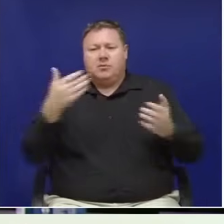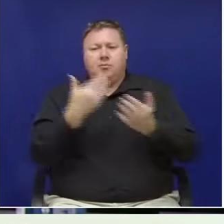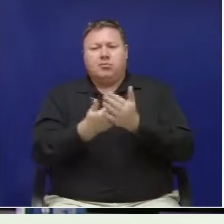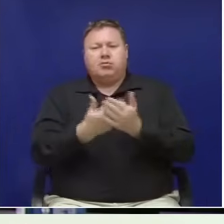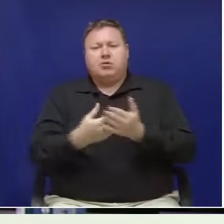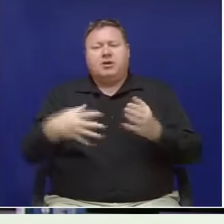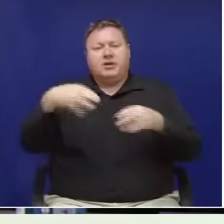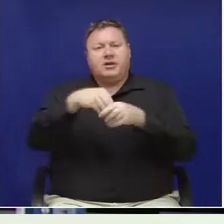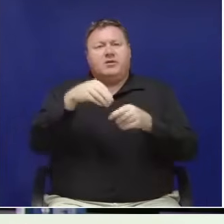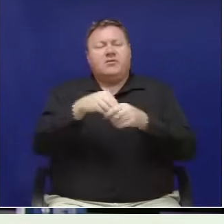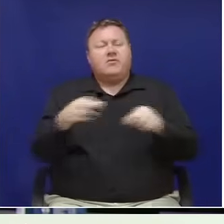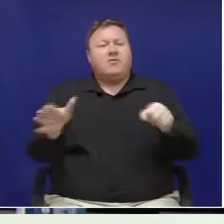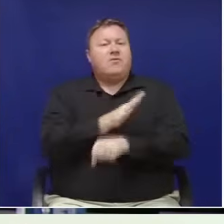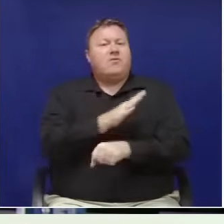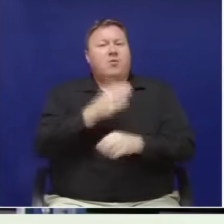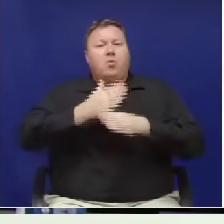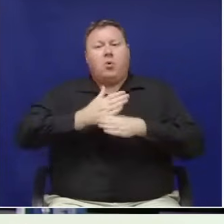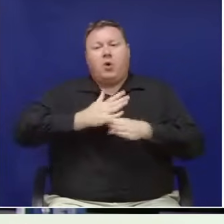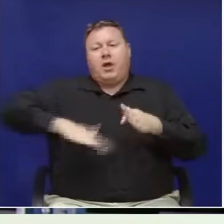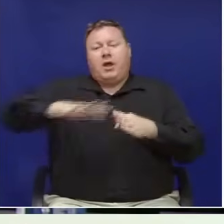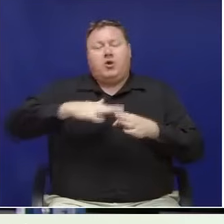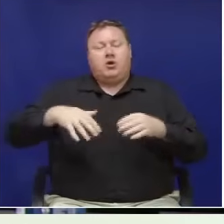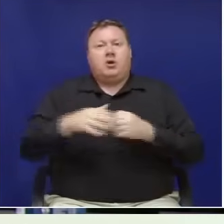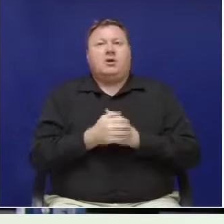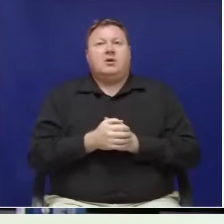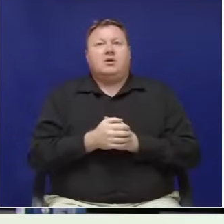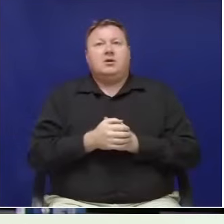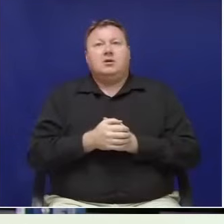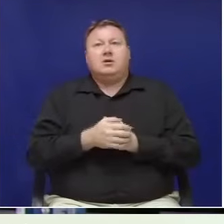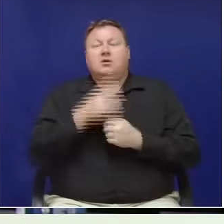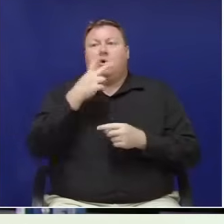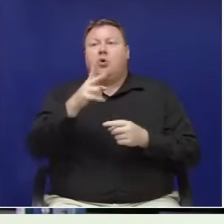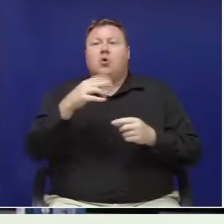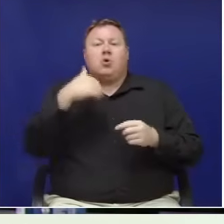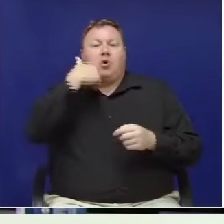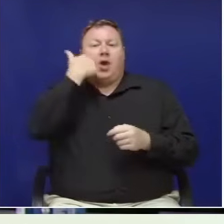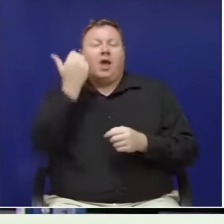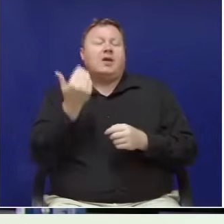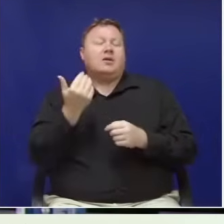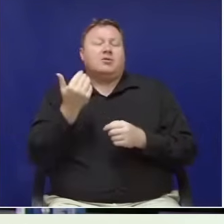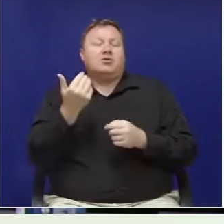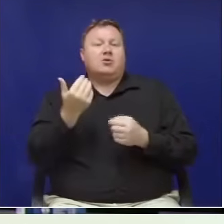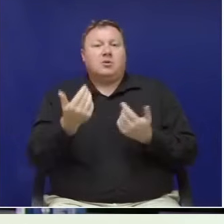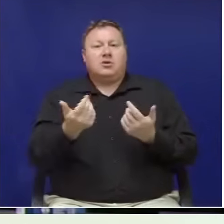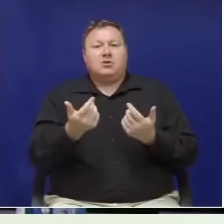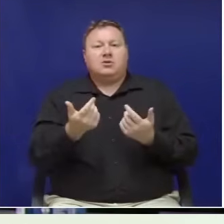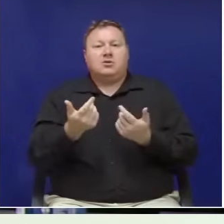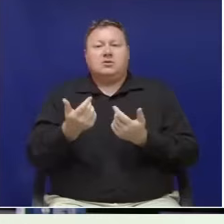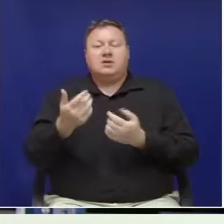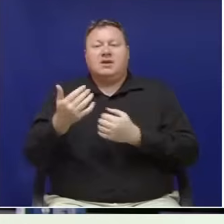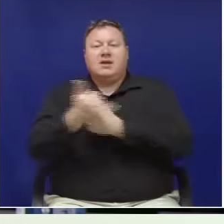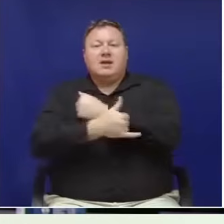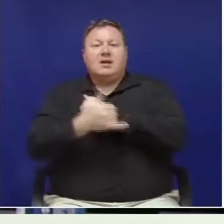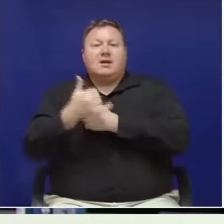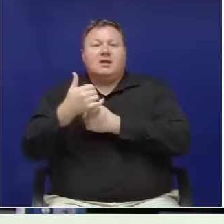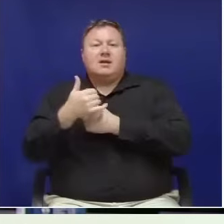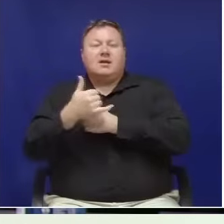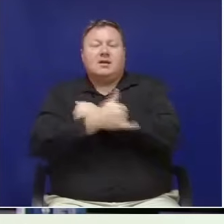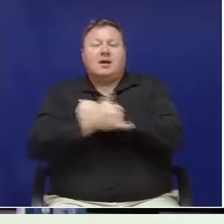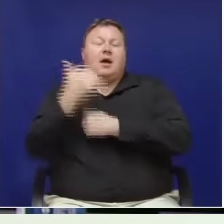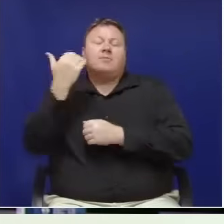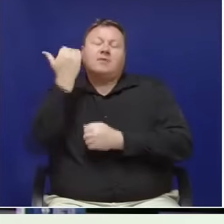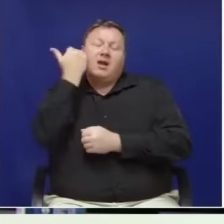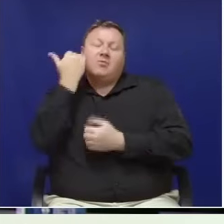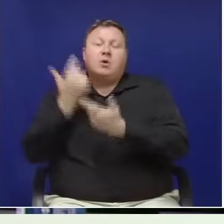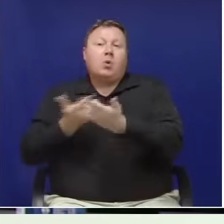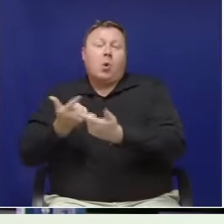fully into the workplace. If we look at the aspirant prosecutor program, you'd see that these are individuals